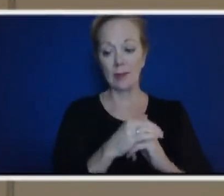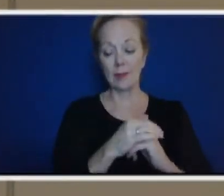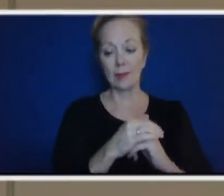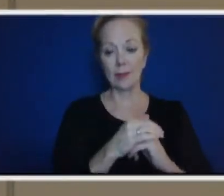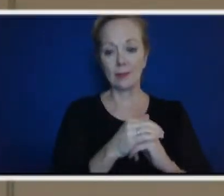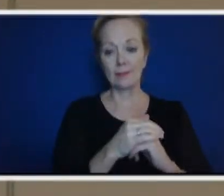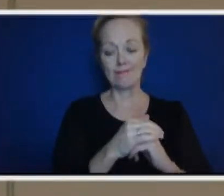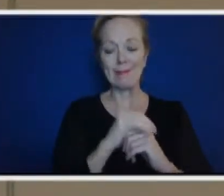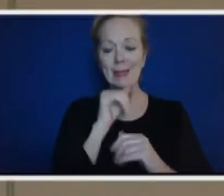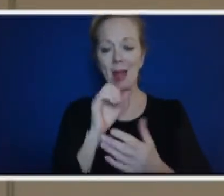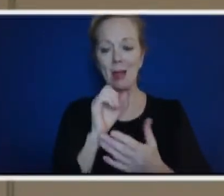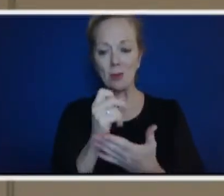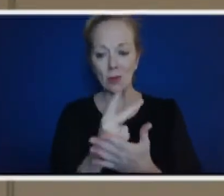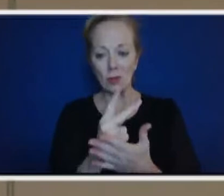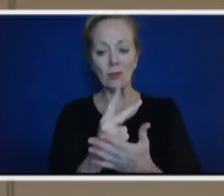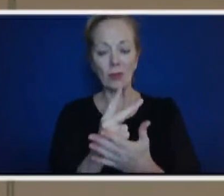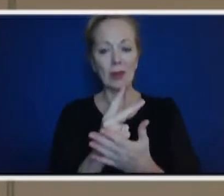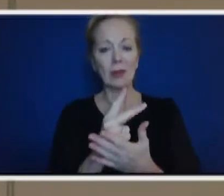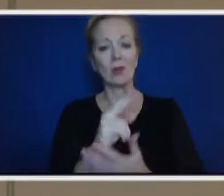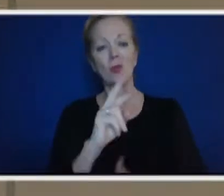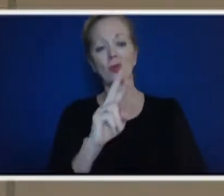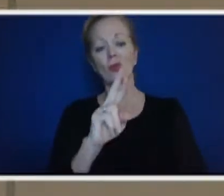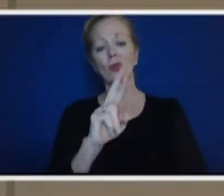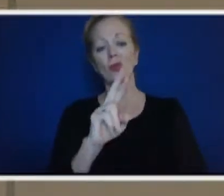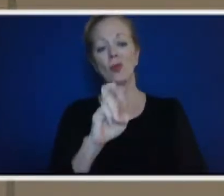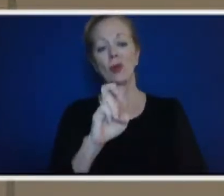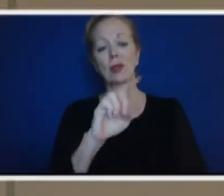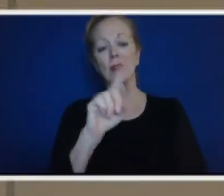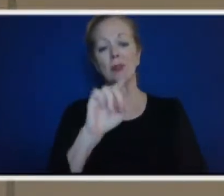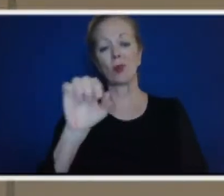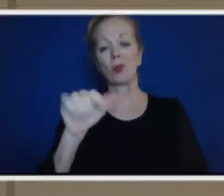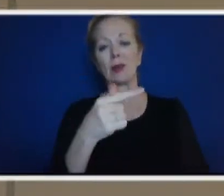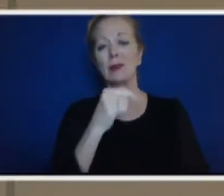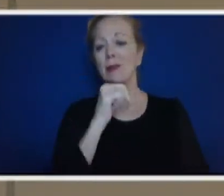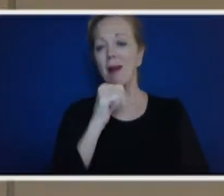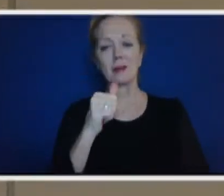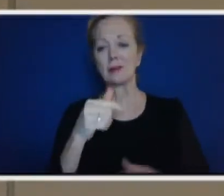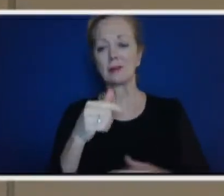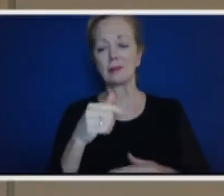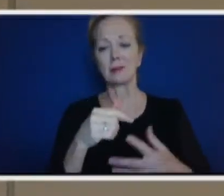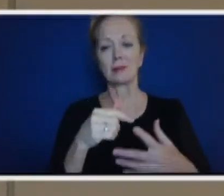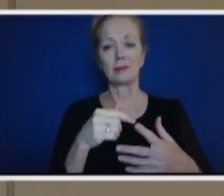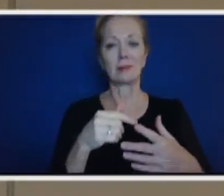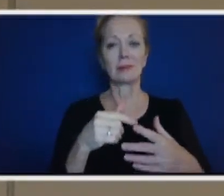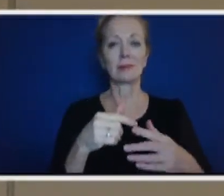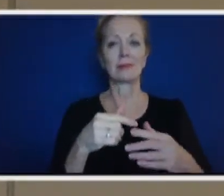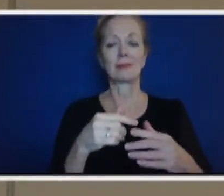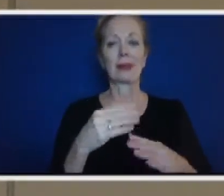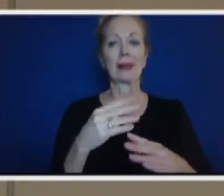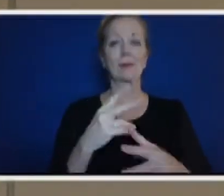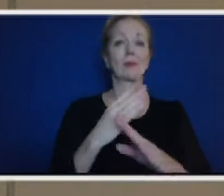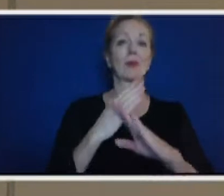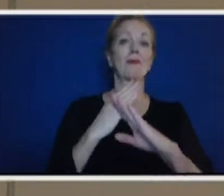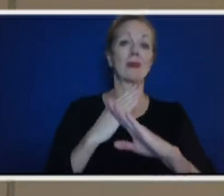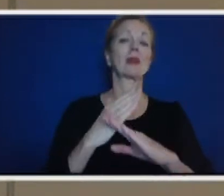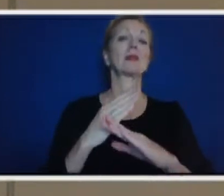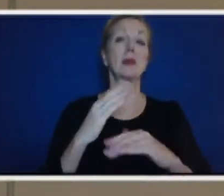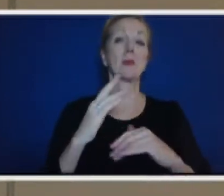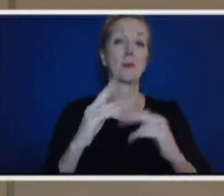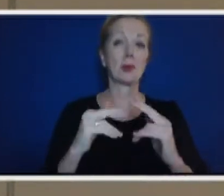Not approving this rezoning would not disallow the building to be built. It just would not